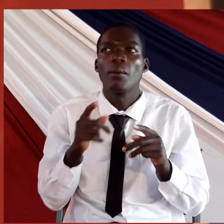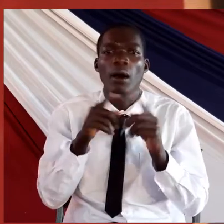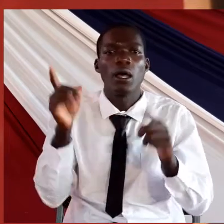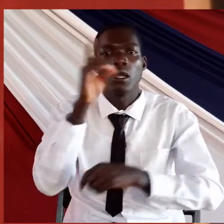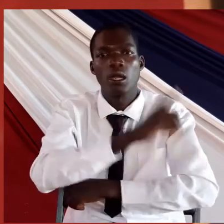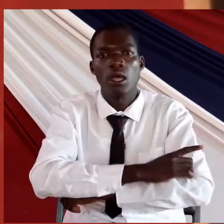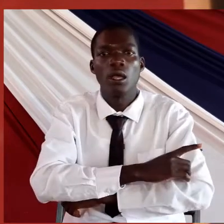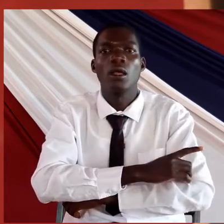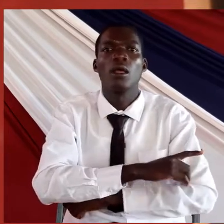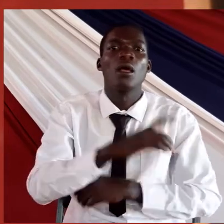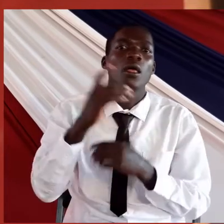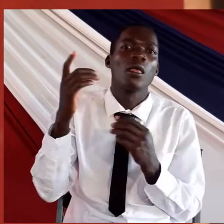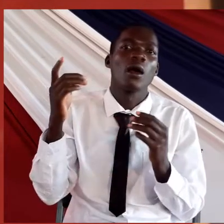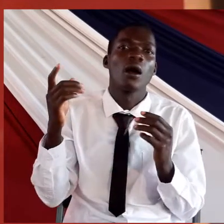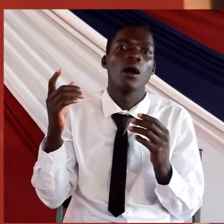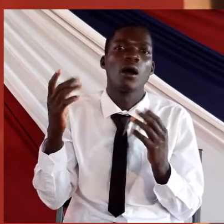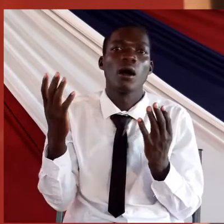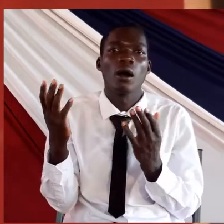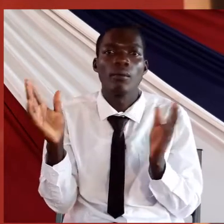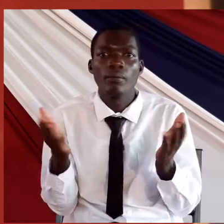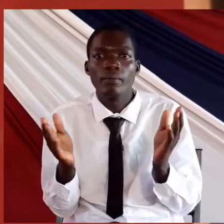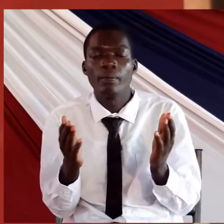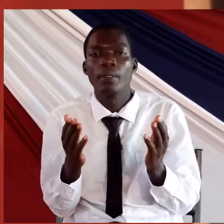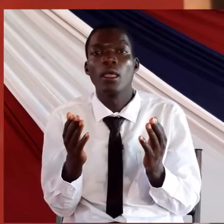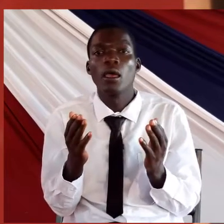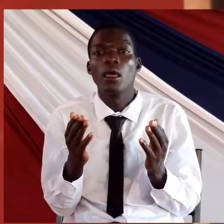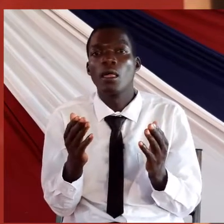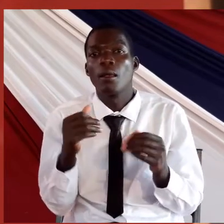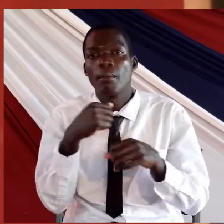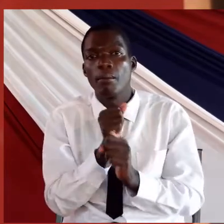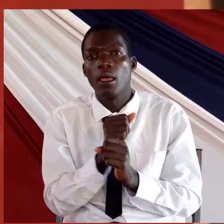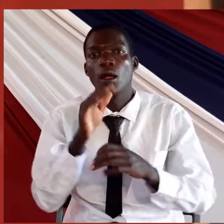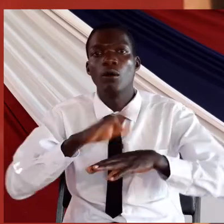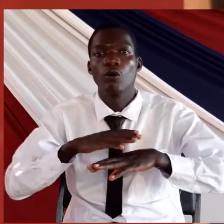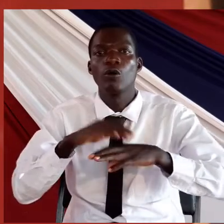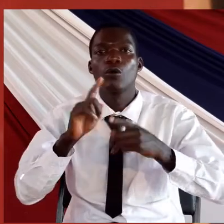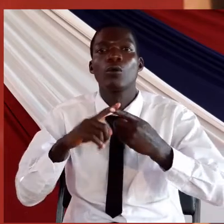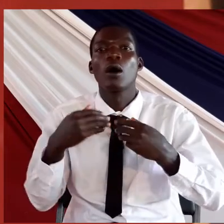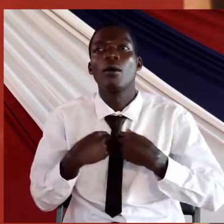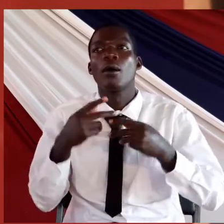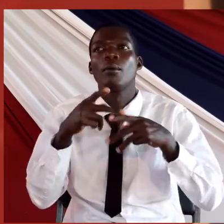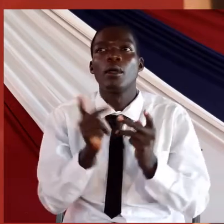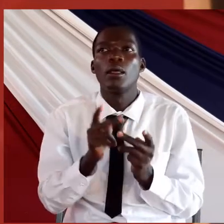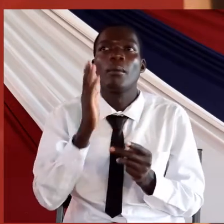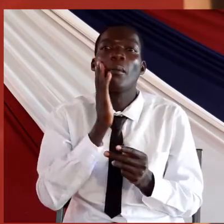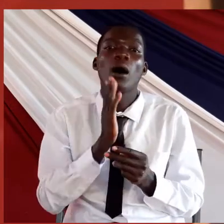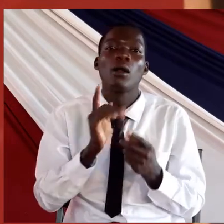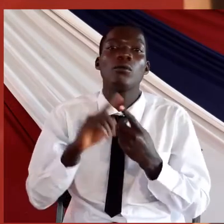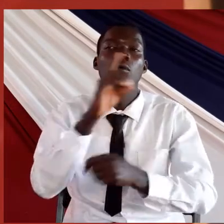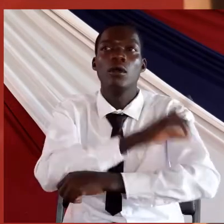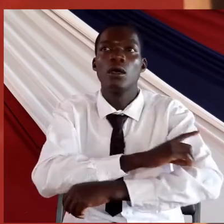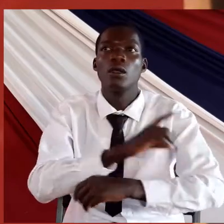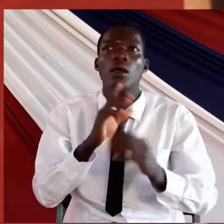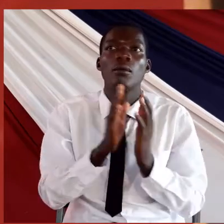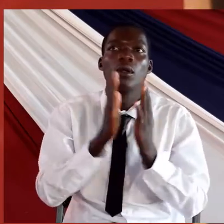again, with the current mechanisms that science has put in place, yes, even man today has appreciated